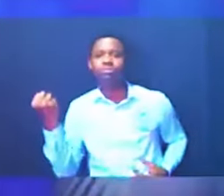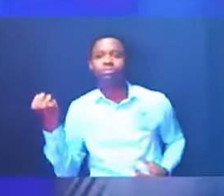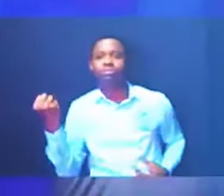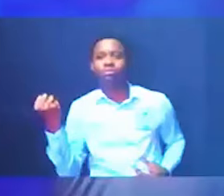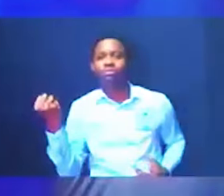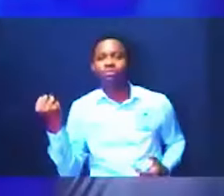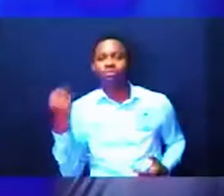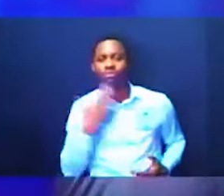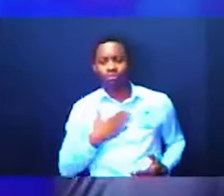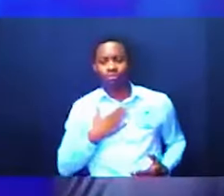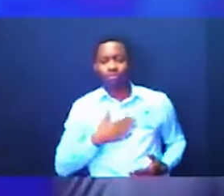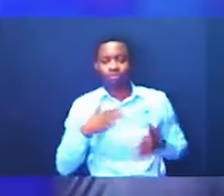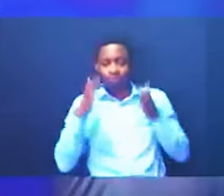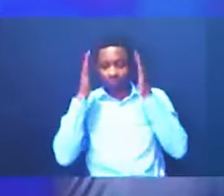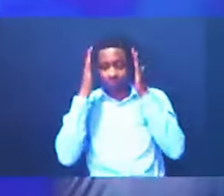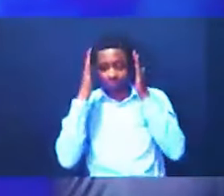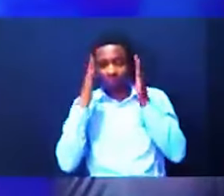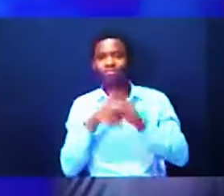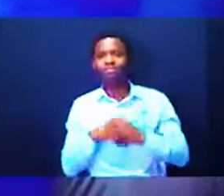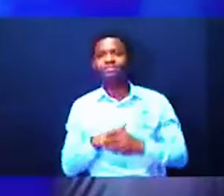So lift your head. Afi mautiso.